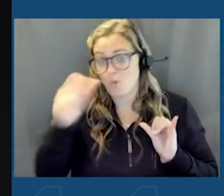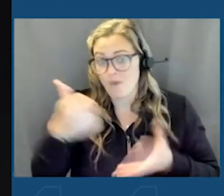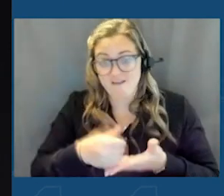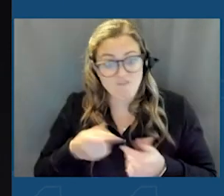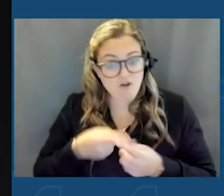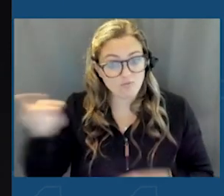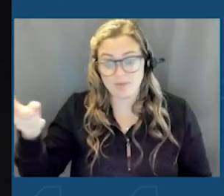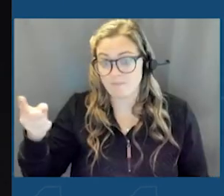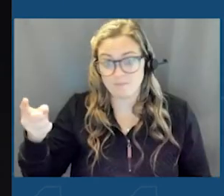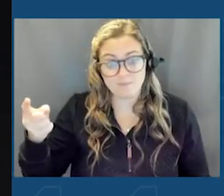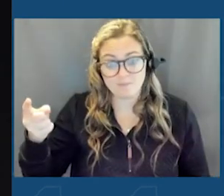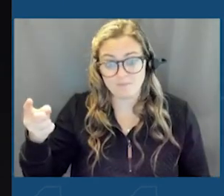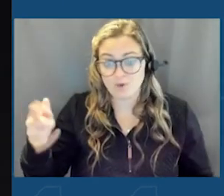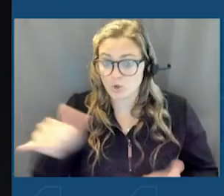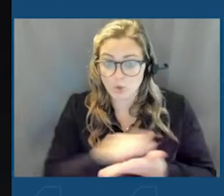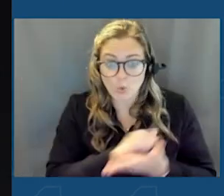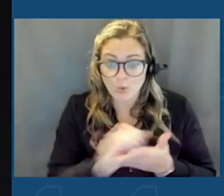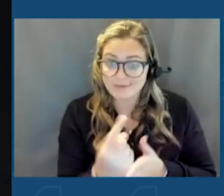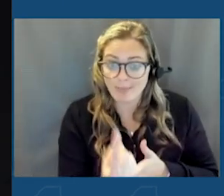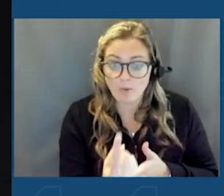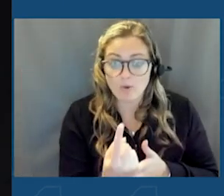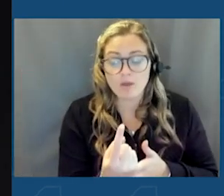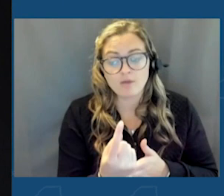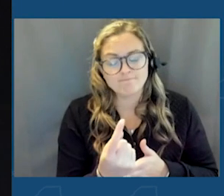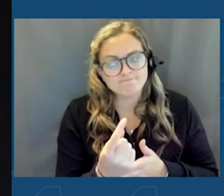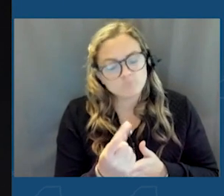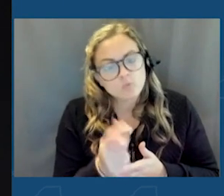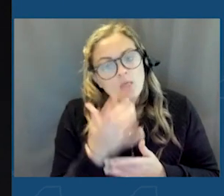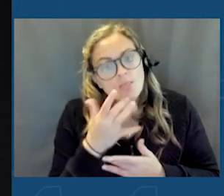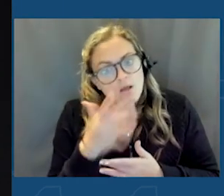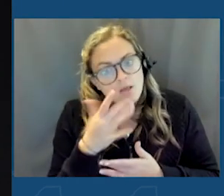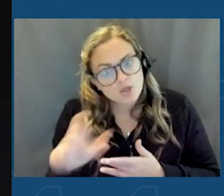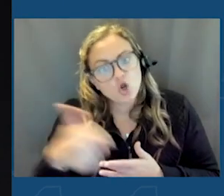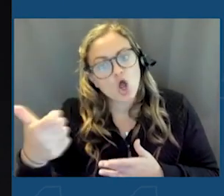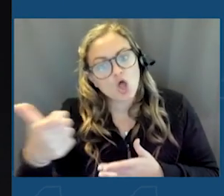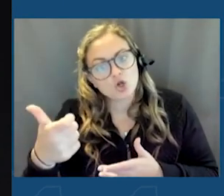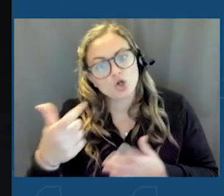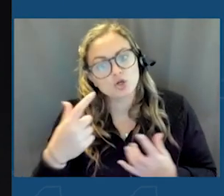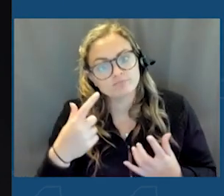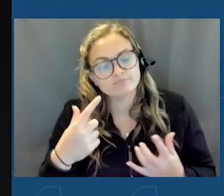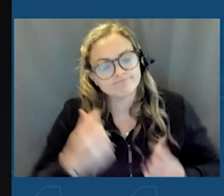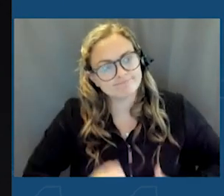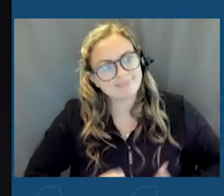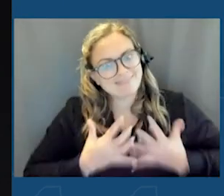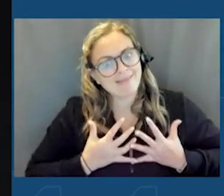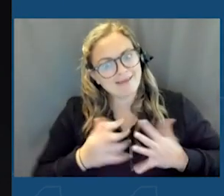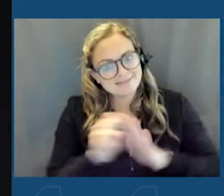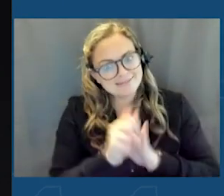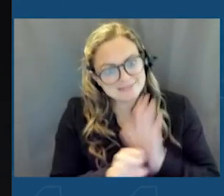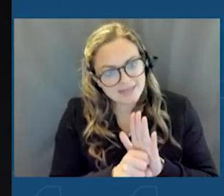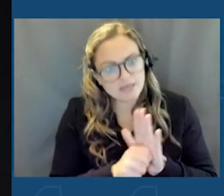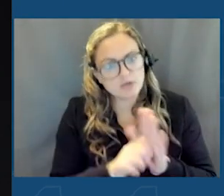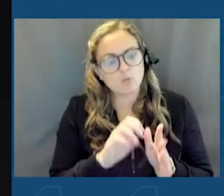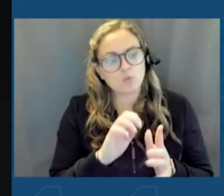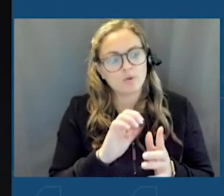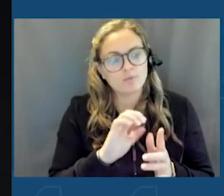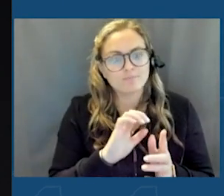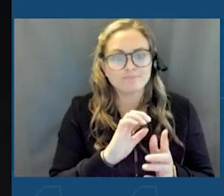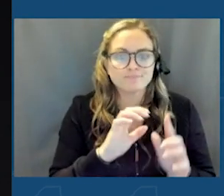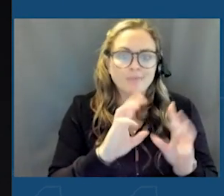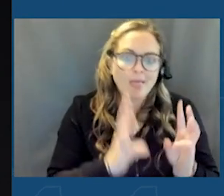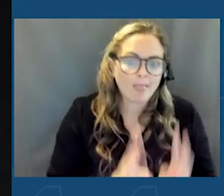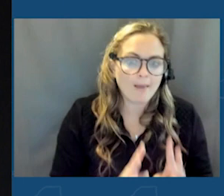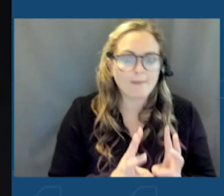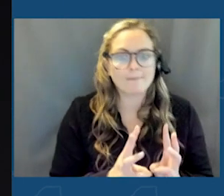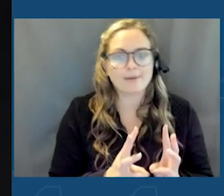York, we're on our own. And luckily, there are other enlightened states. I'm part of a climate alliance with Oregon and California and